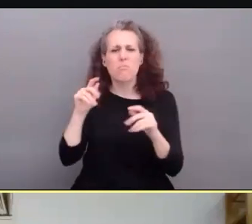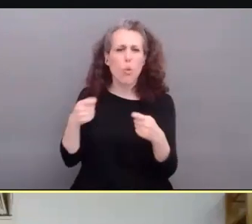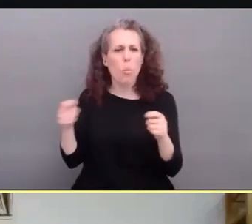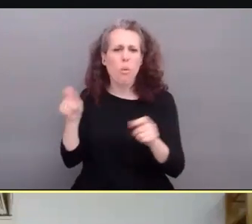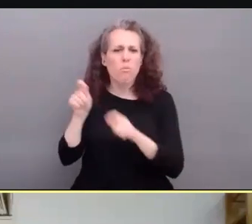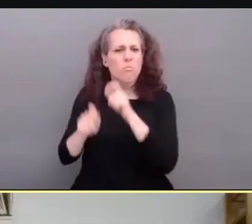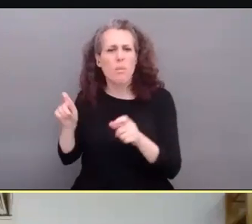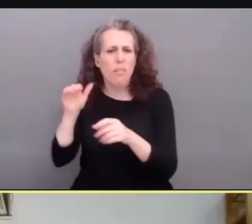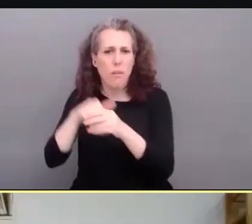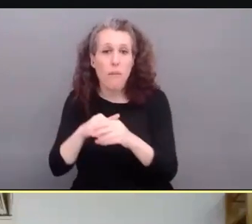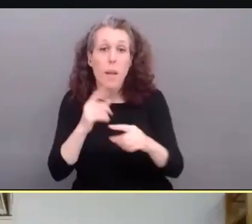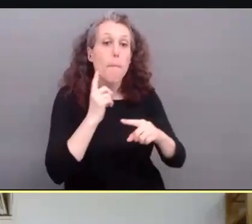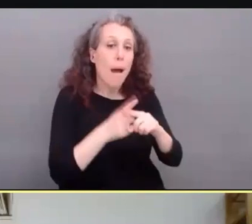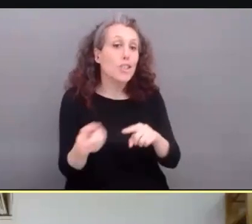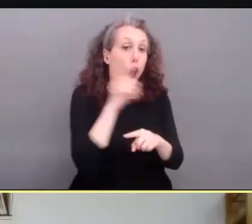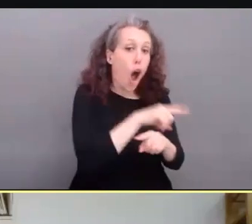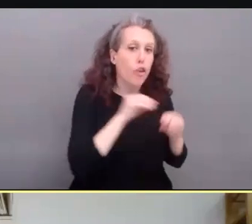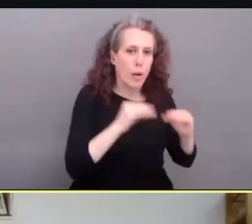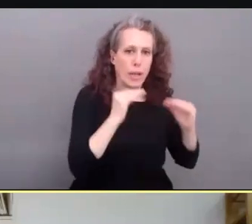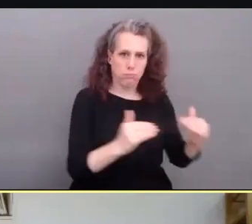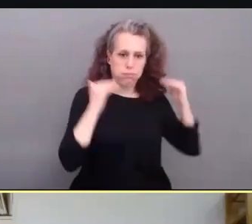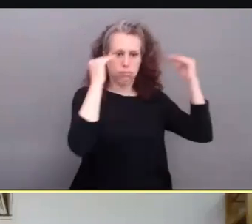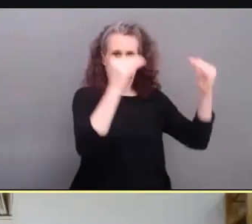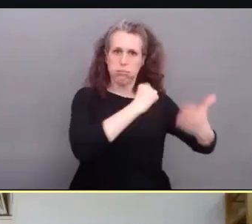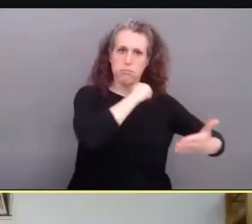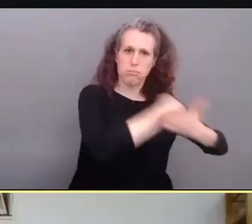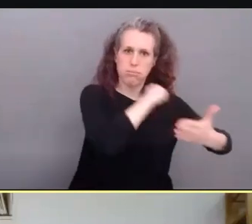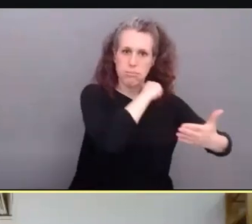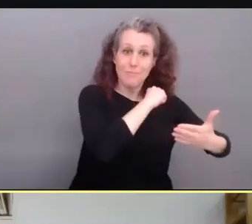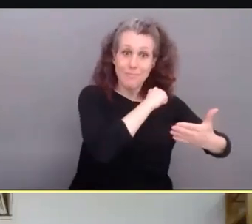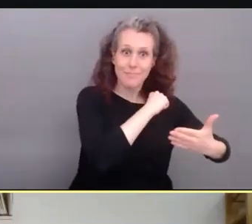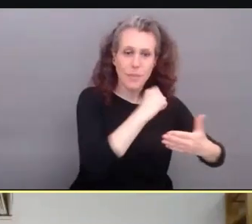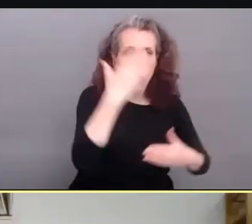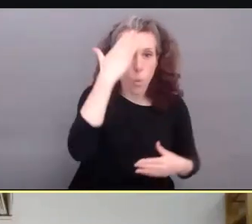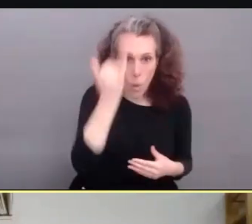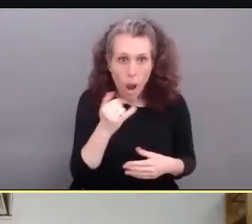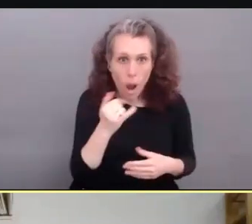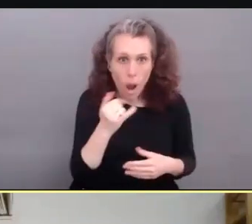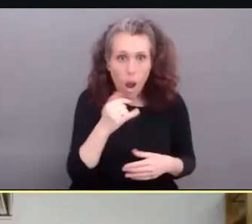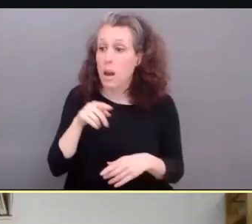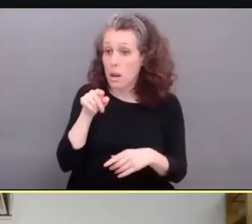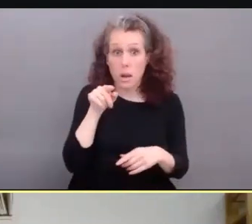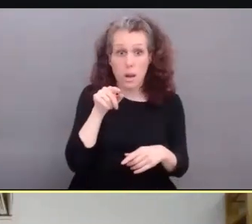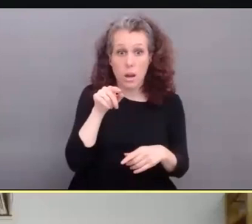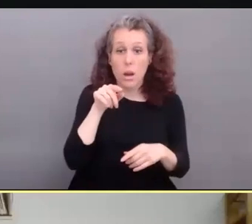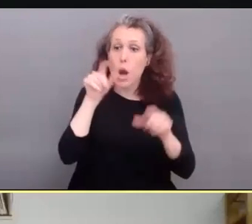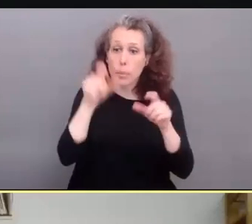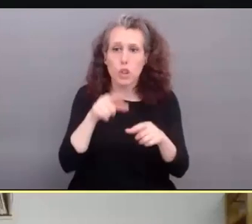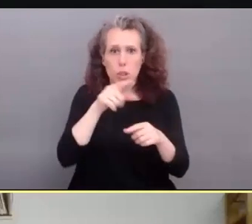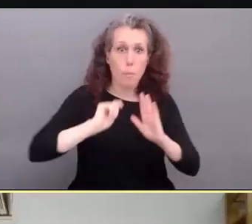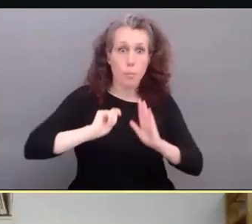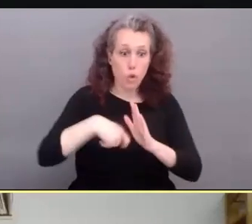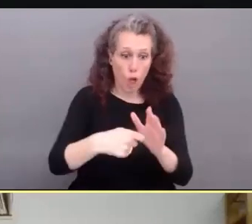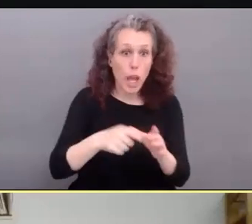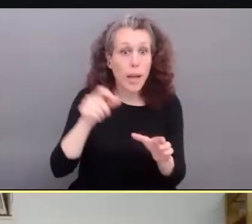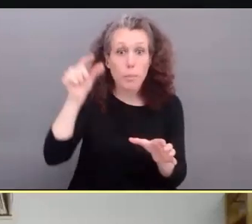need accredited training. We need to be able to know that when a person is being appointed to a design team, that they have